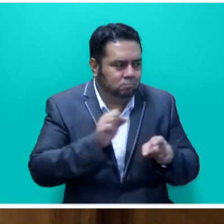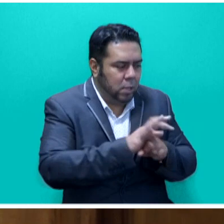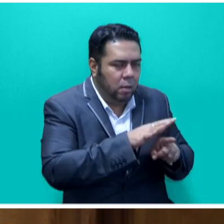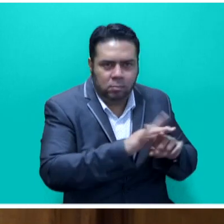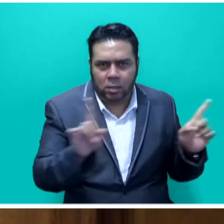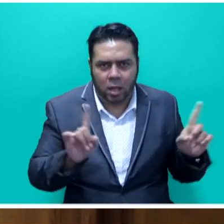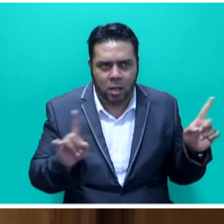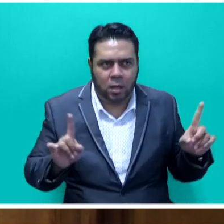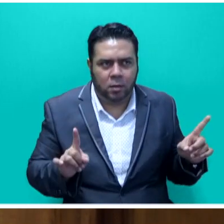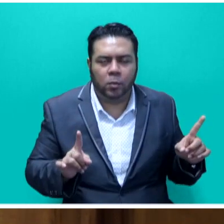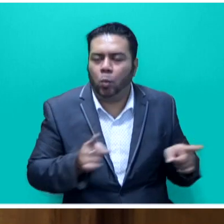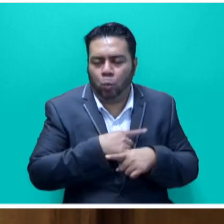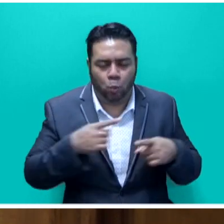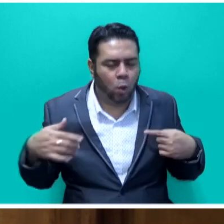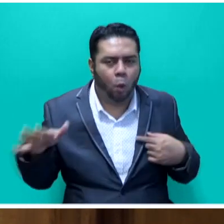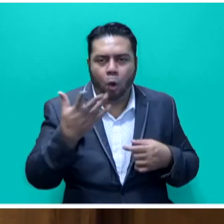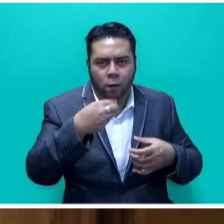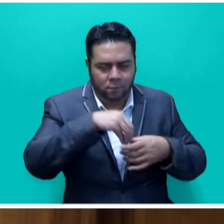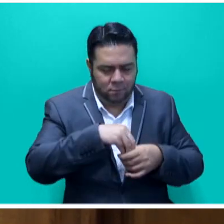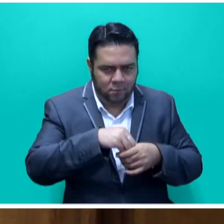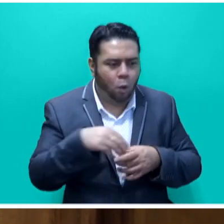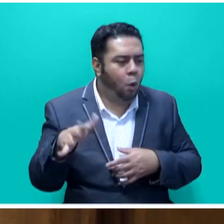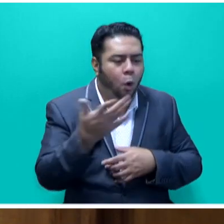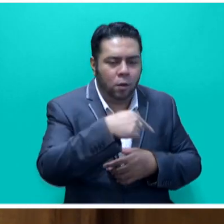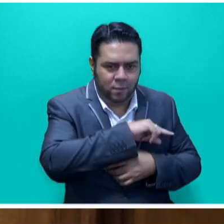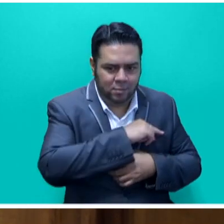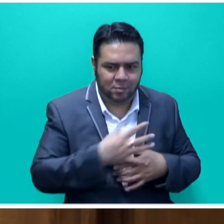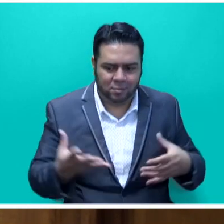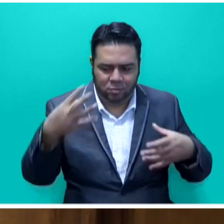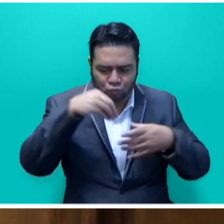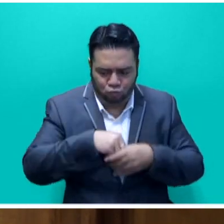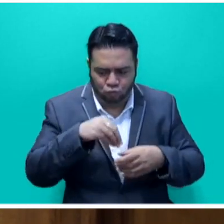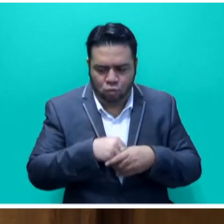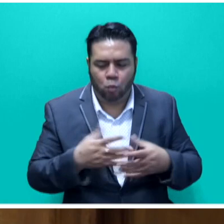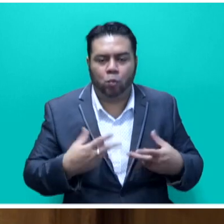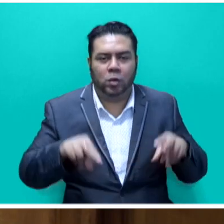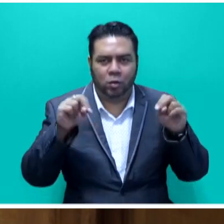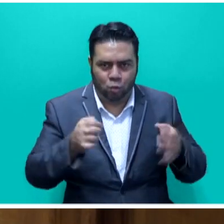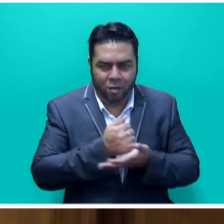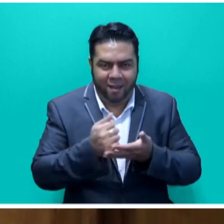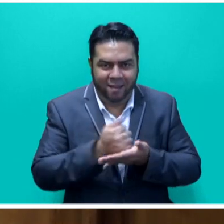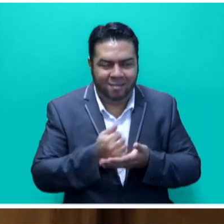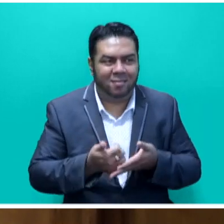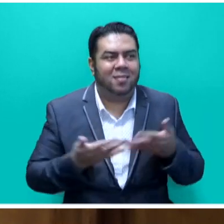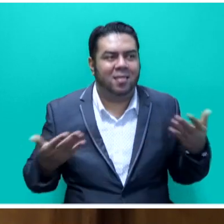future. We, all of us, need to act now in ways that considers